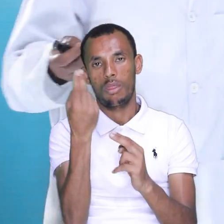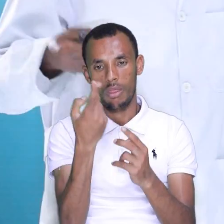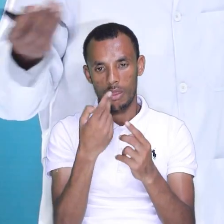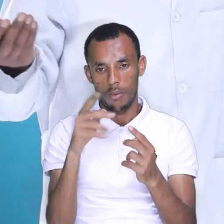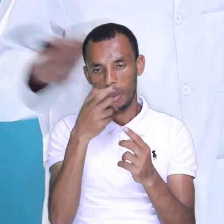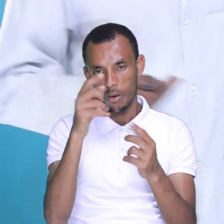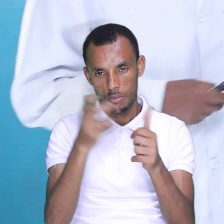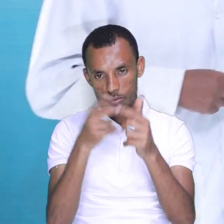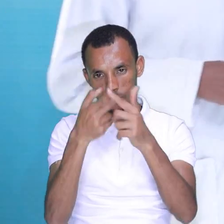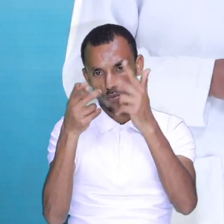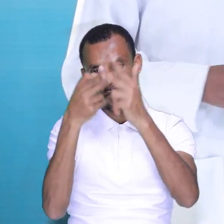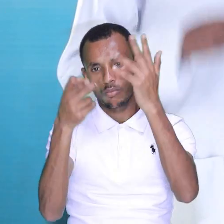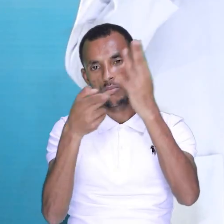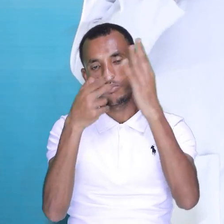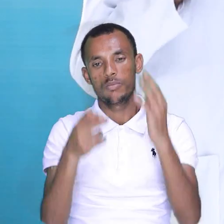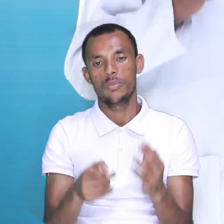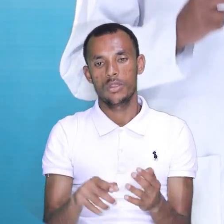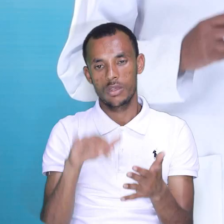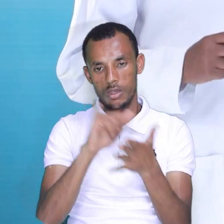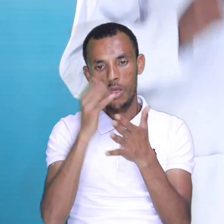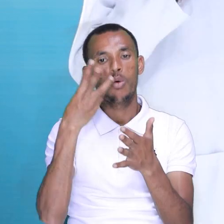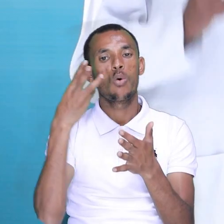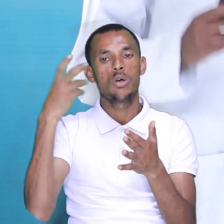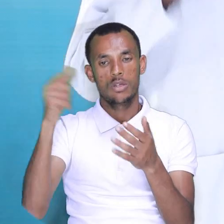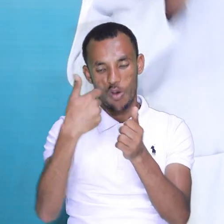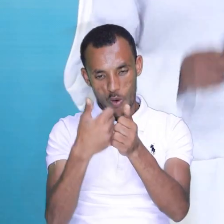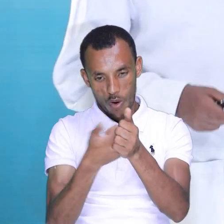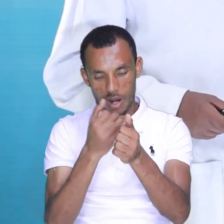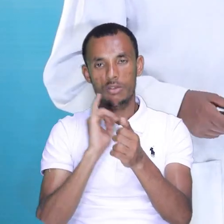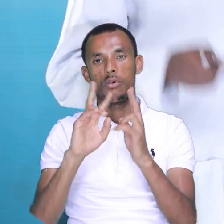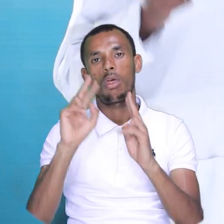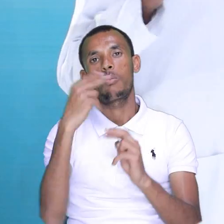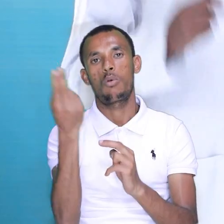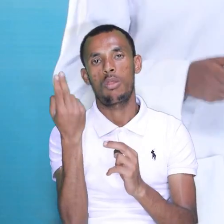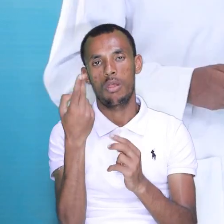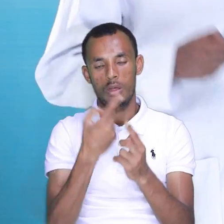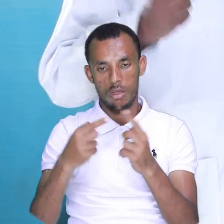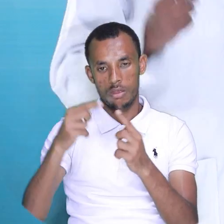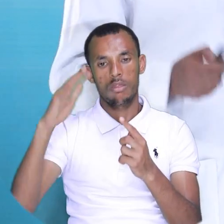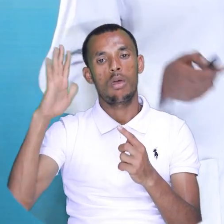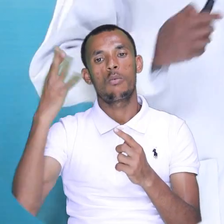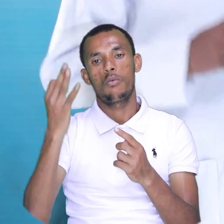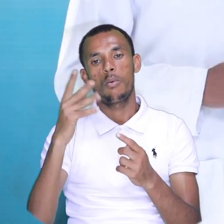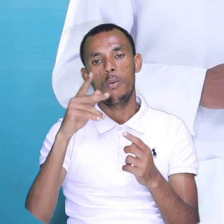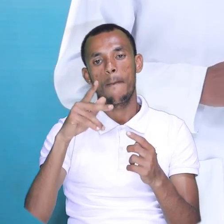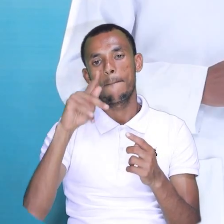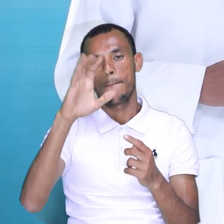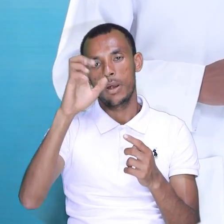first, second, third, fourth. So that was order is very important one. It is a type of permutation